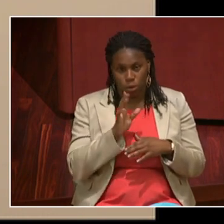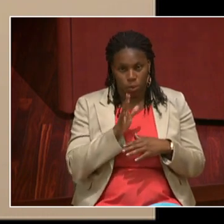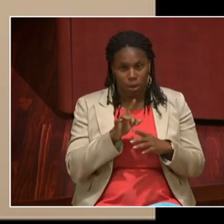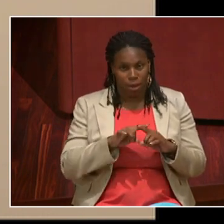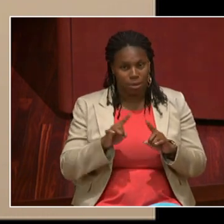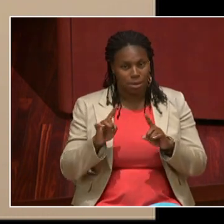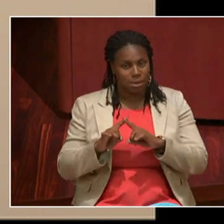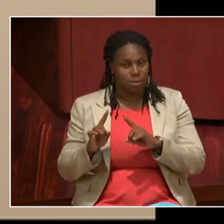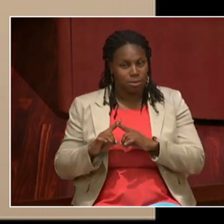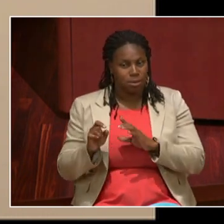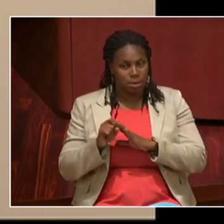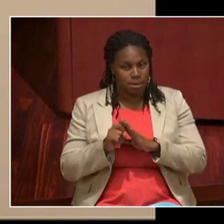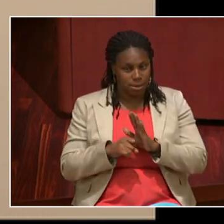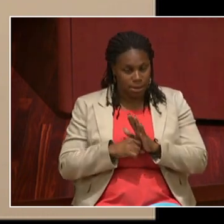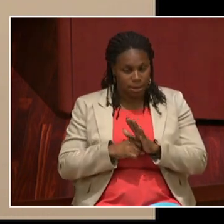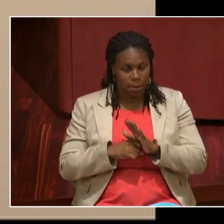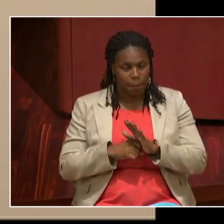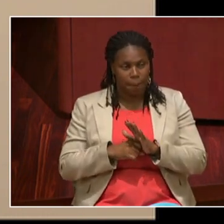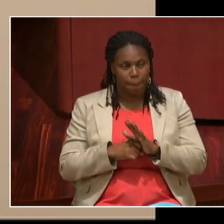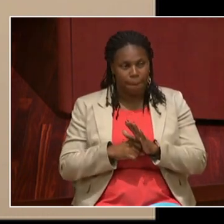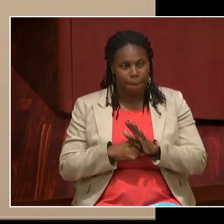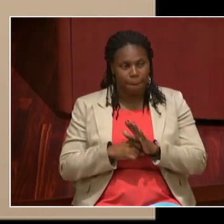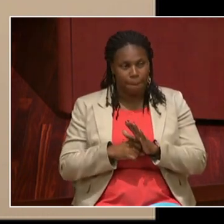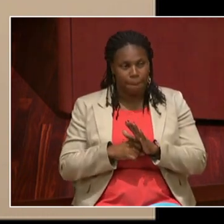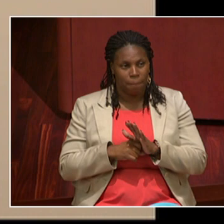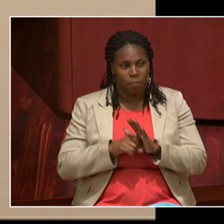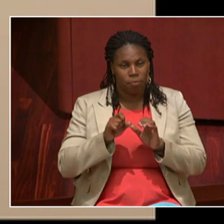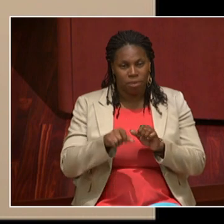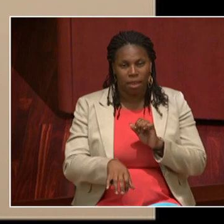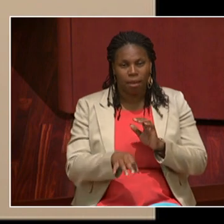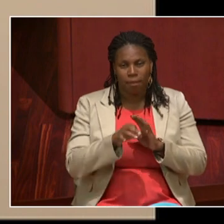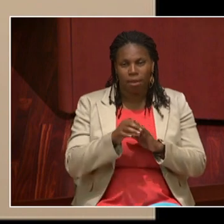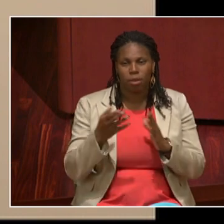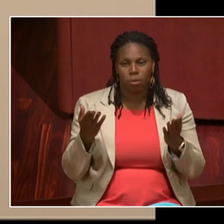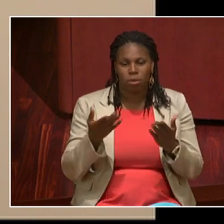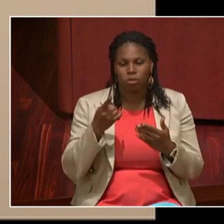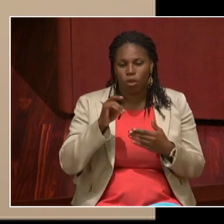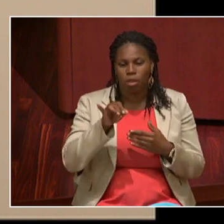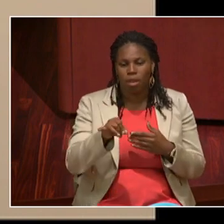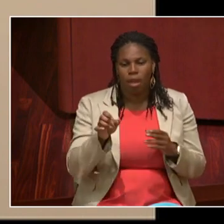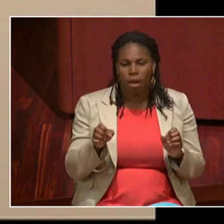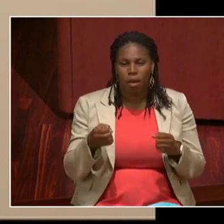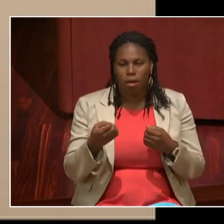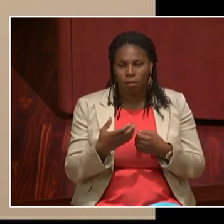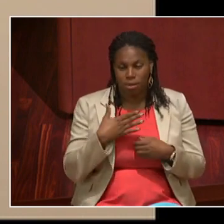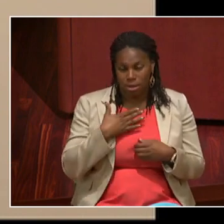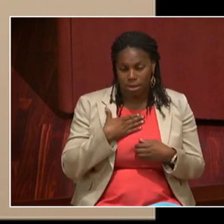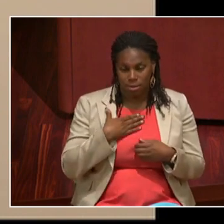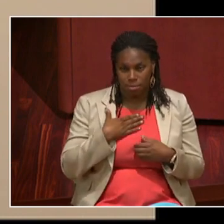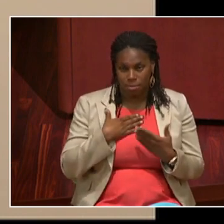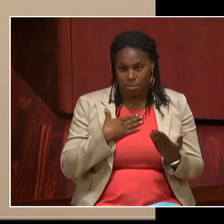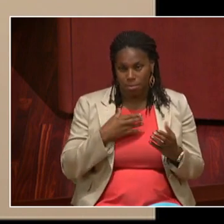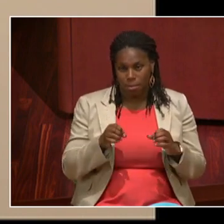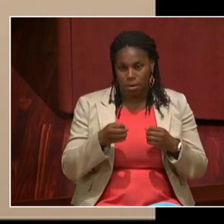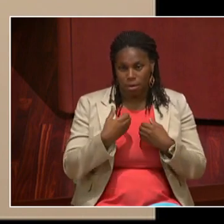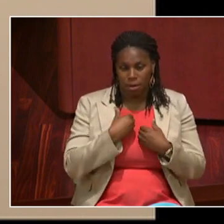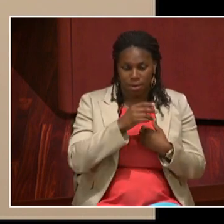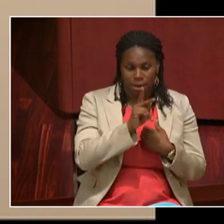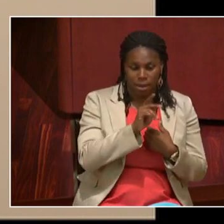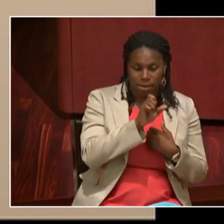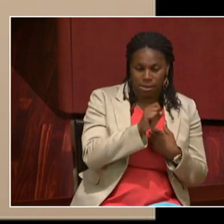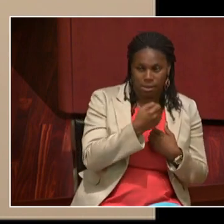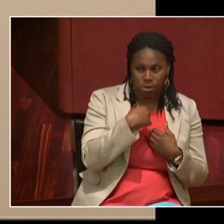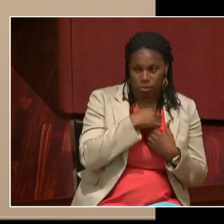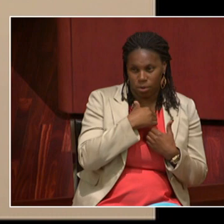states, so it's good to go and find out what the coverage is for that particular office. Like my office here in Kansas City, we have records